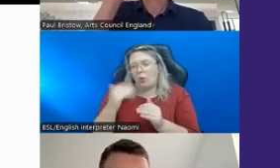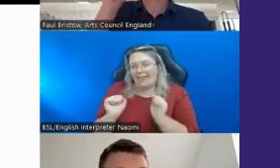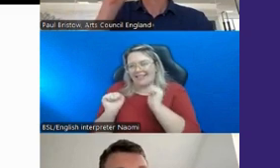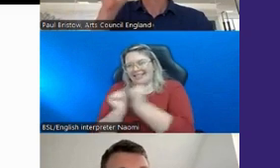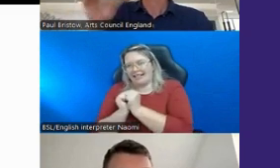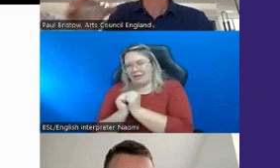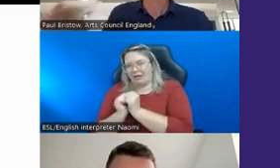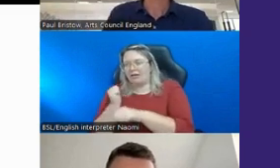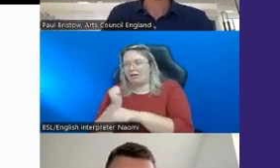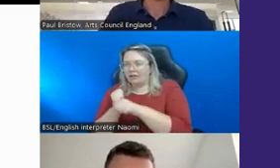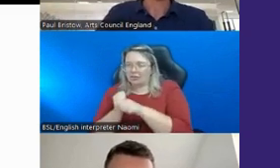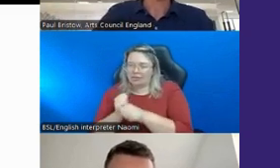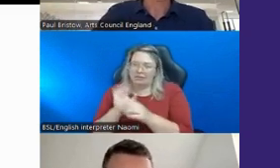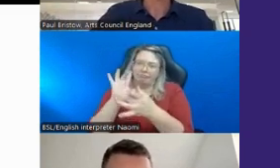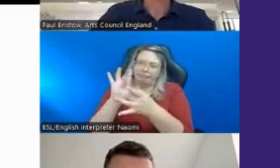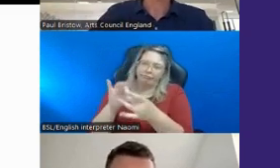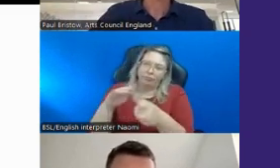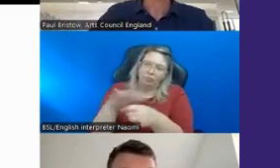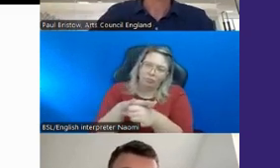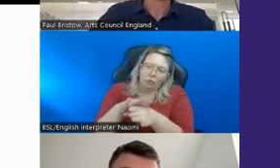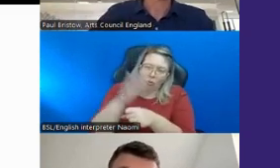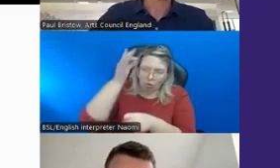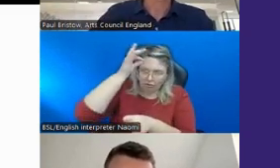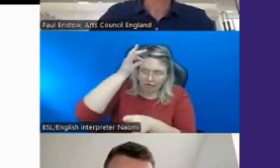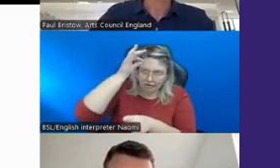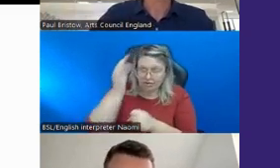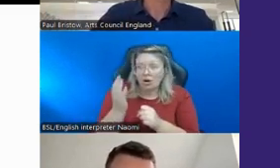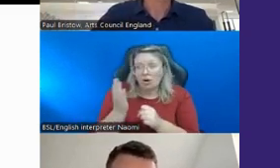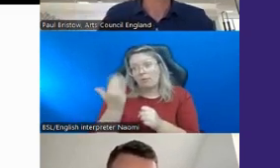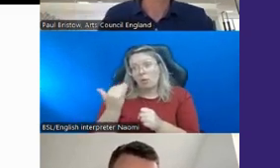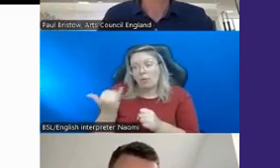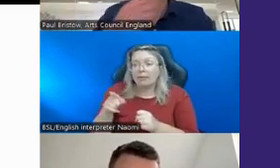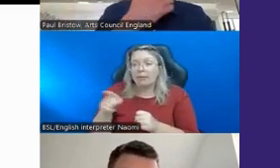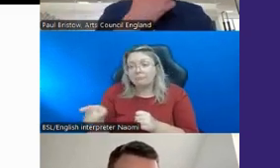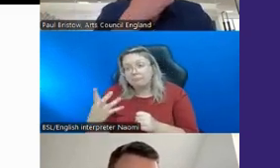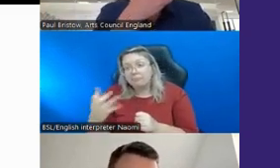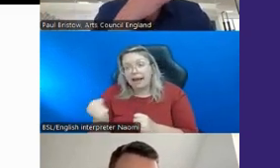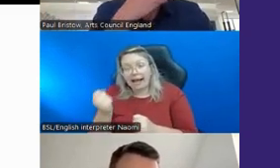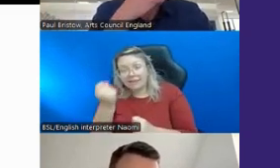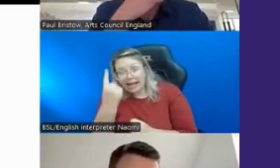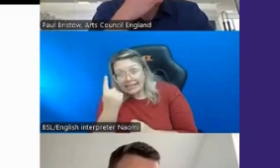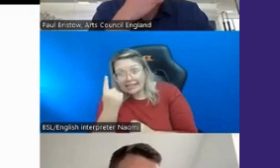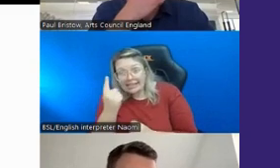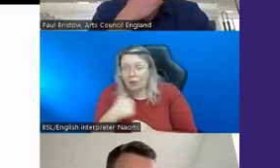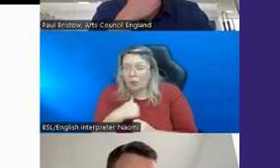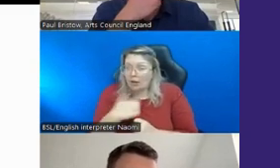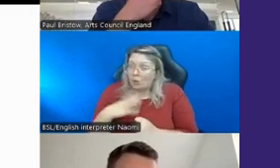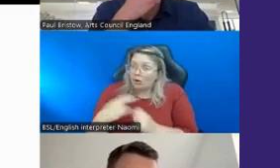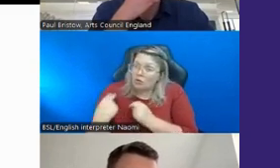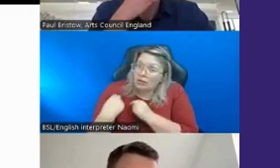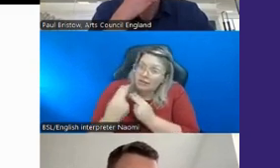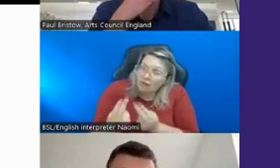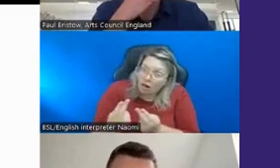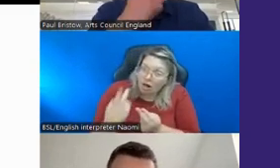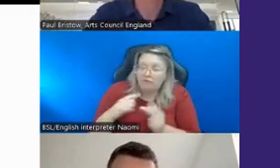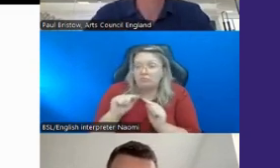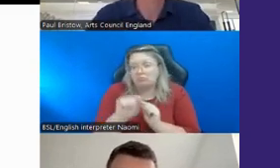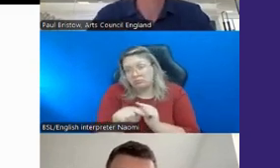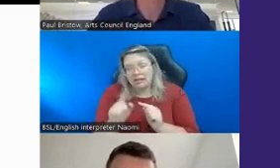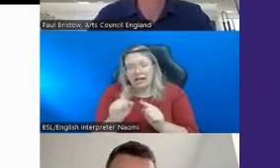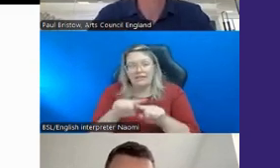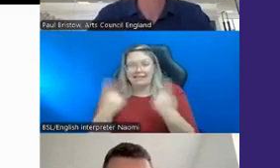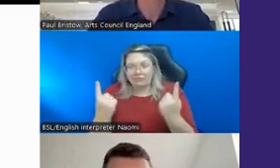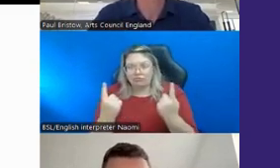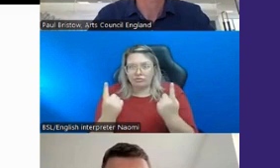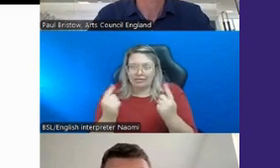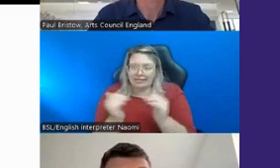before. So different regions might come to government with different ideas of what they want to have devolved, and there'll be different tiers that they could